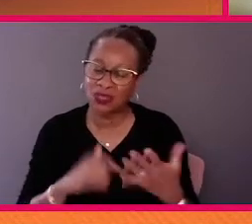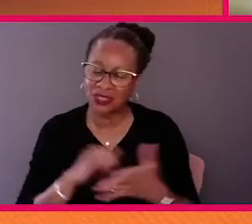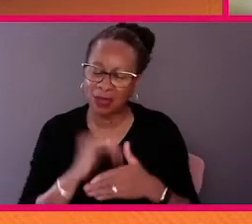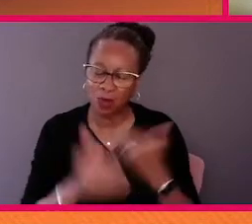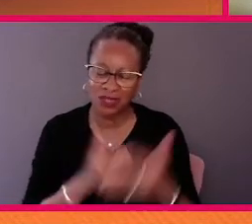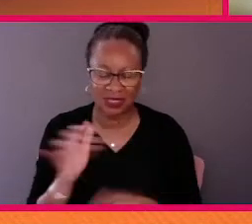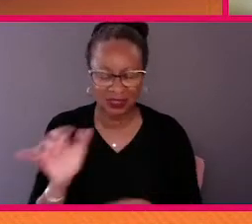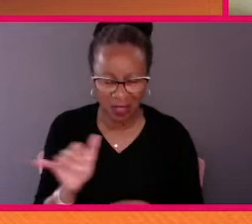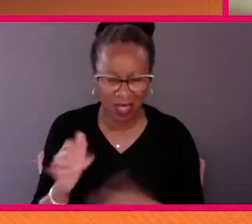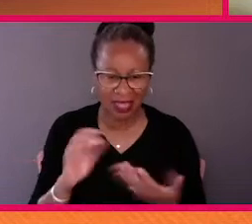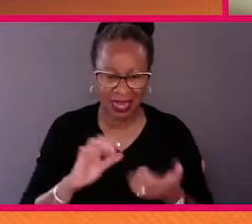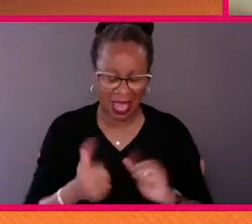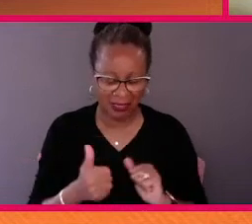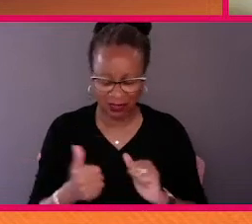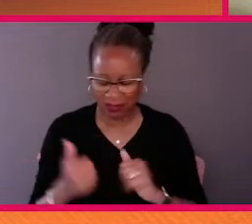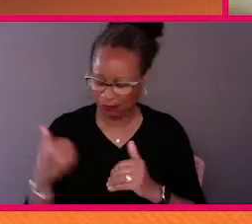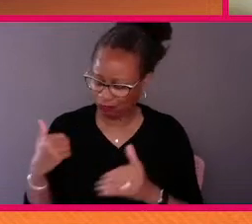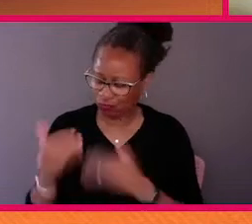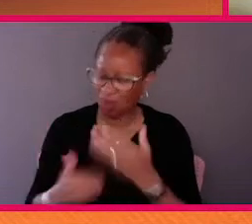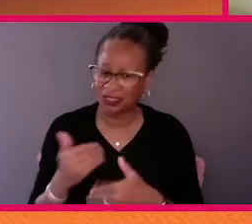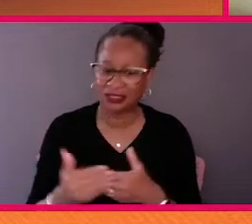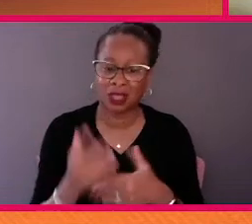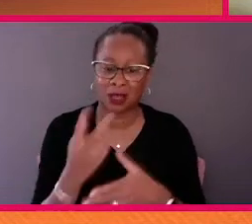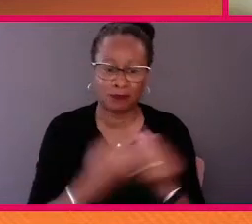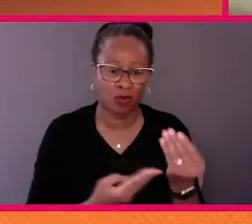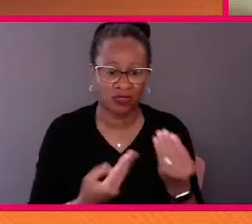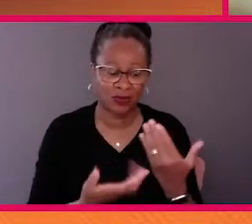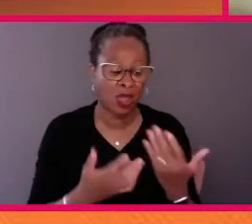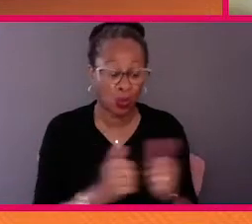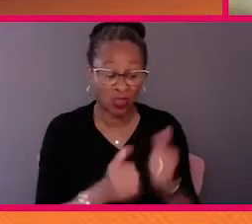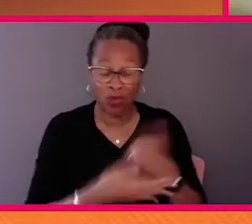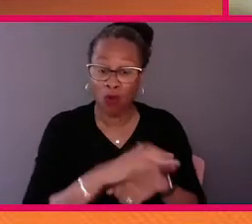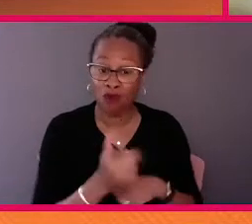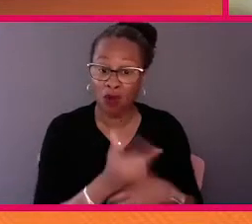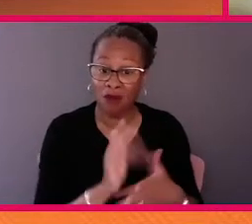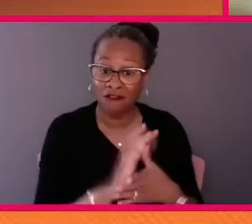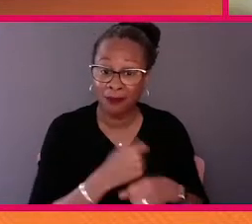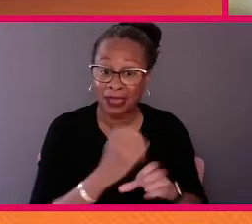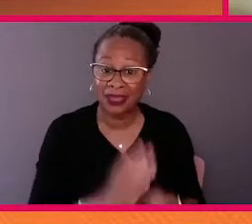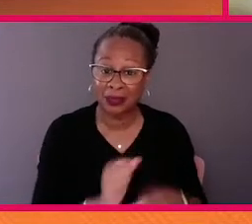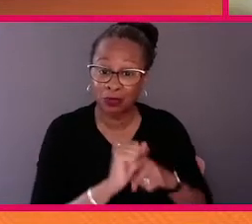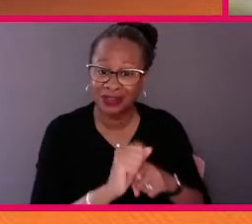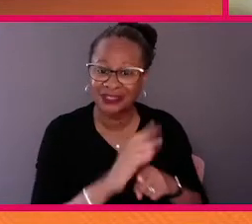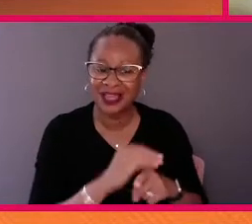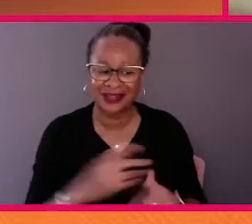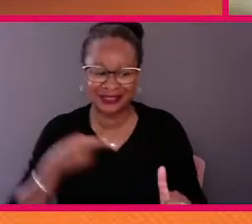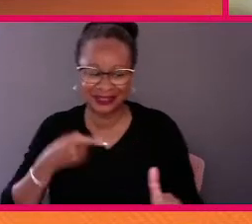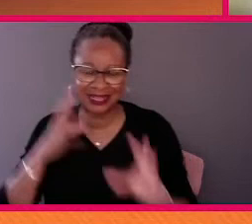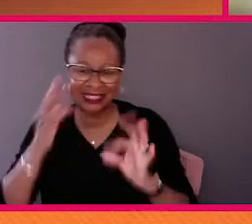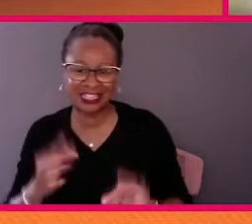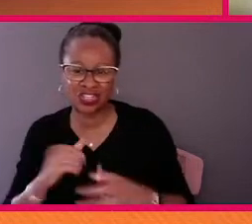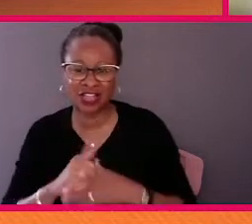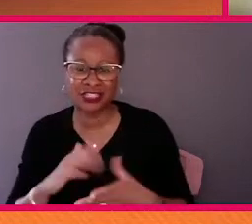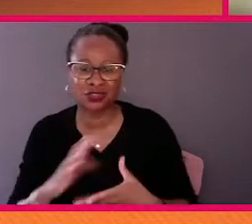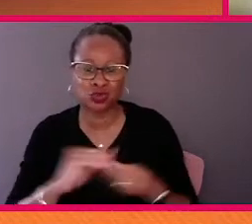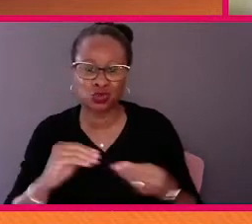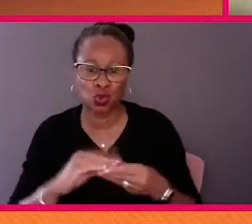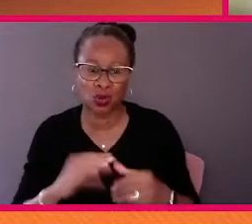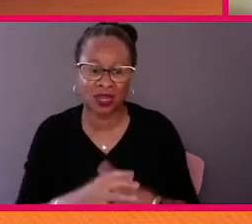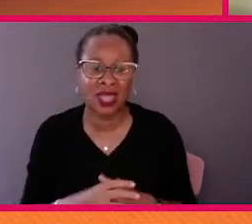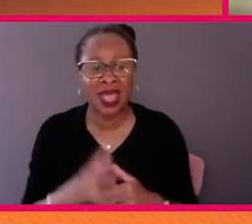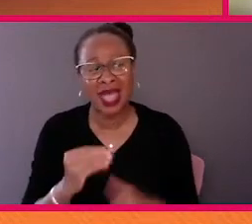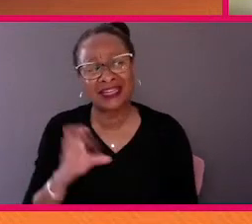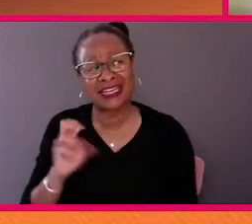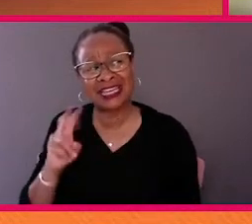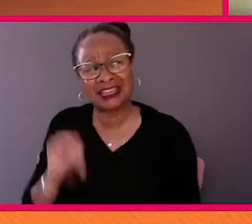the process been like for you, both in terms of an overall filmmaking practice and the intentionality within this story, and even kind of